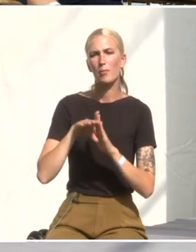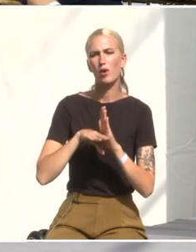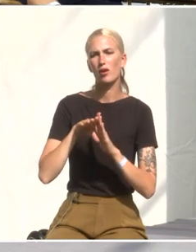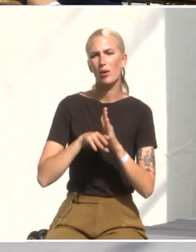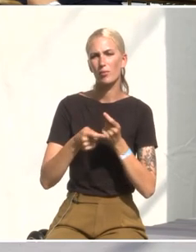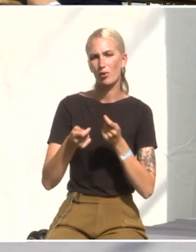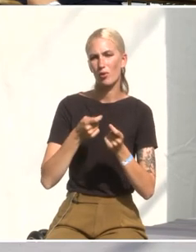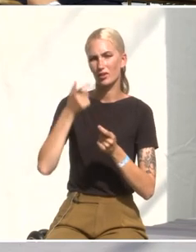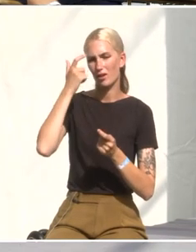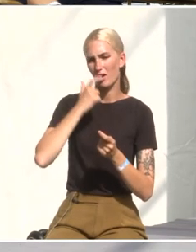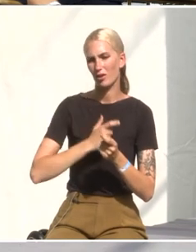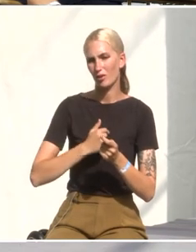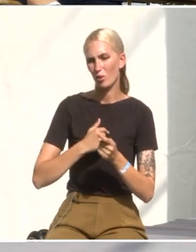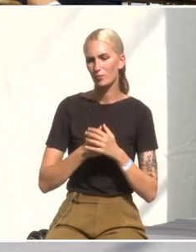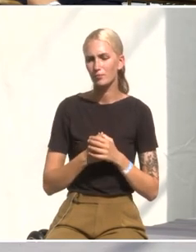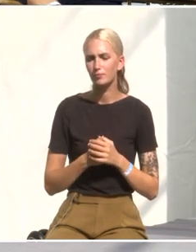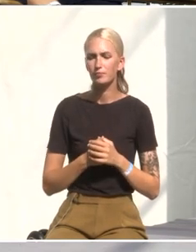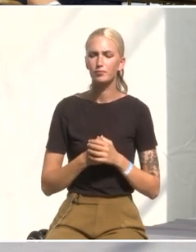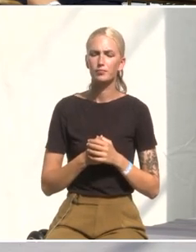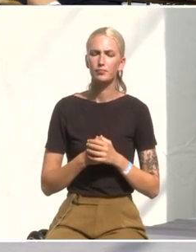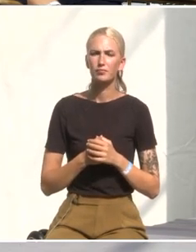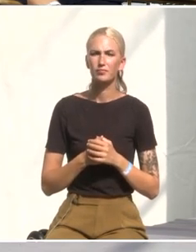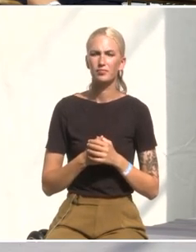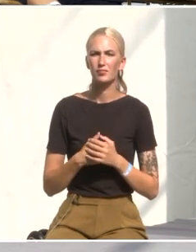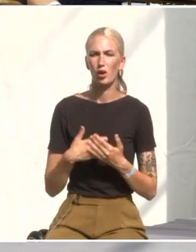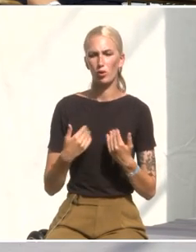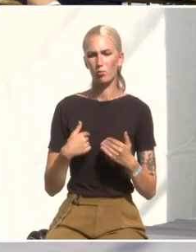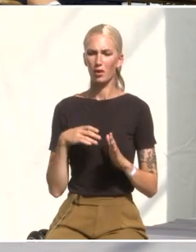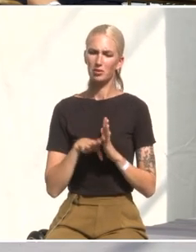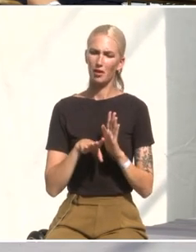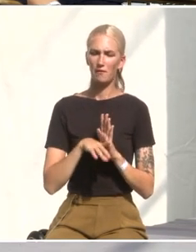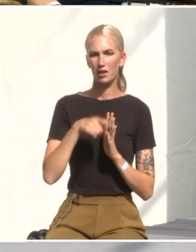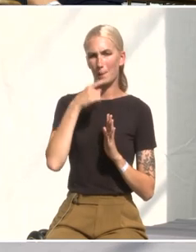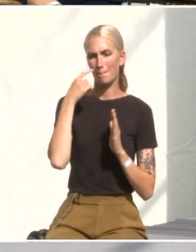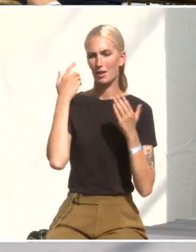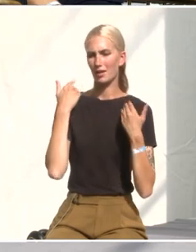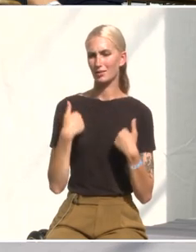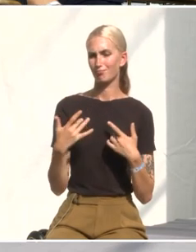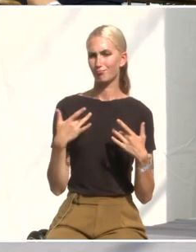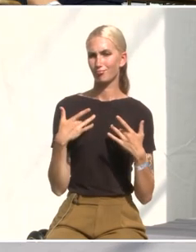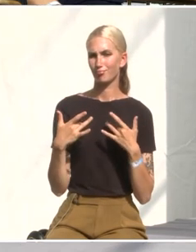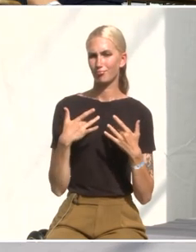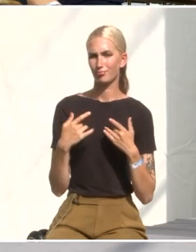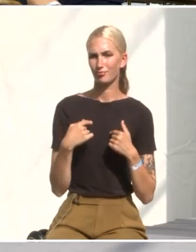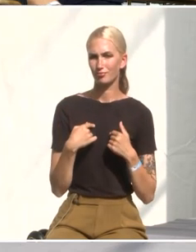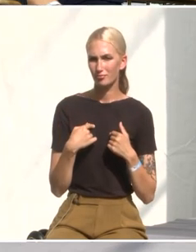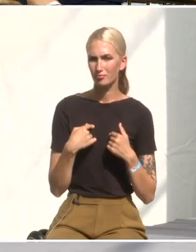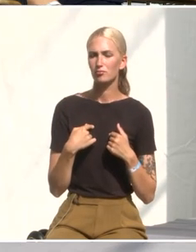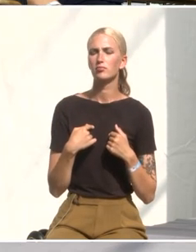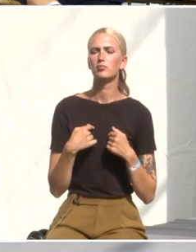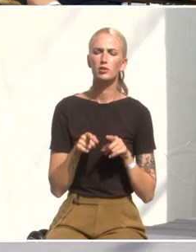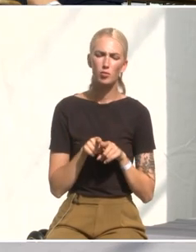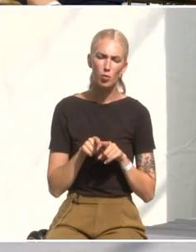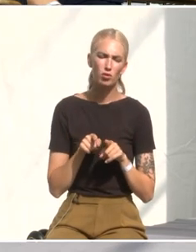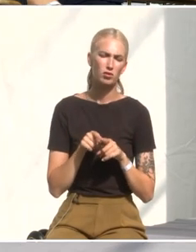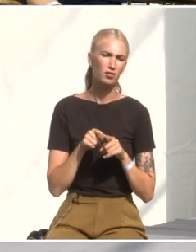And I'll try to play a role of an ordinary man, who, of course, struggled with different